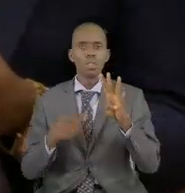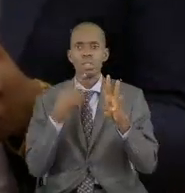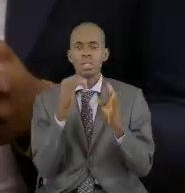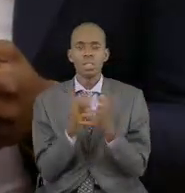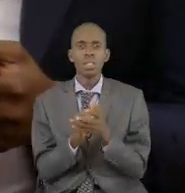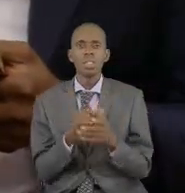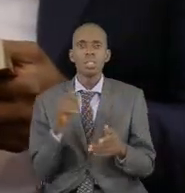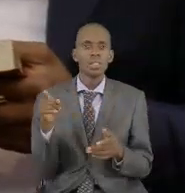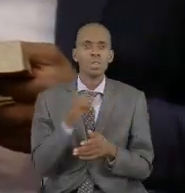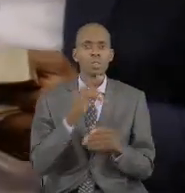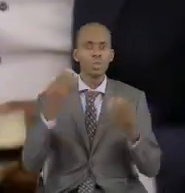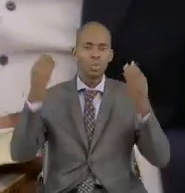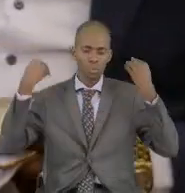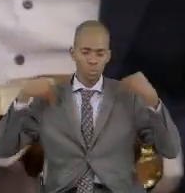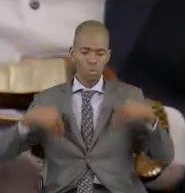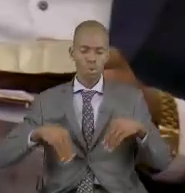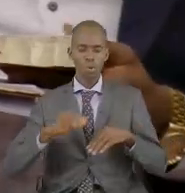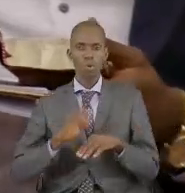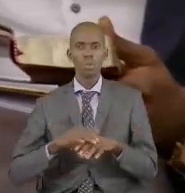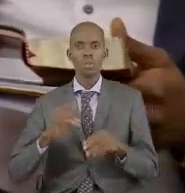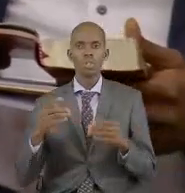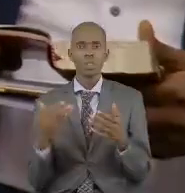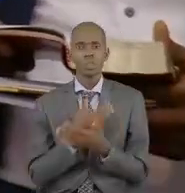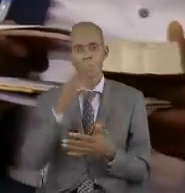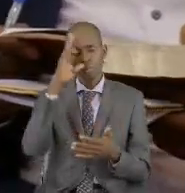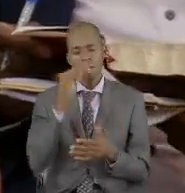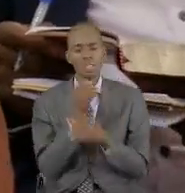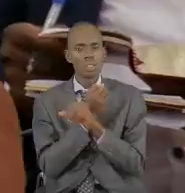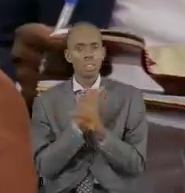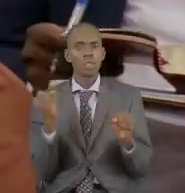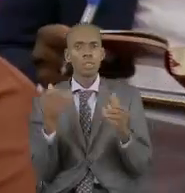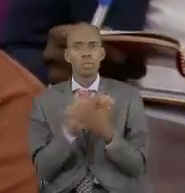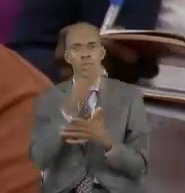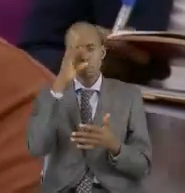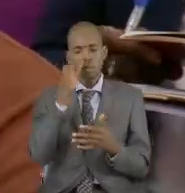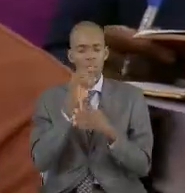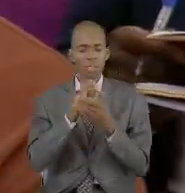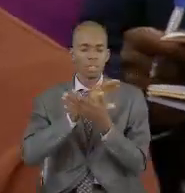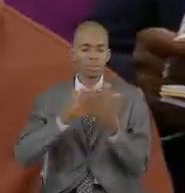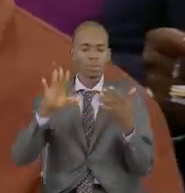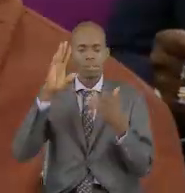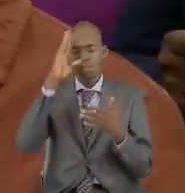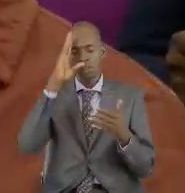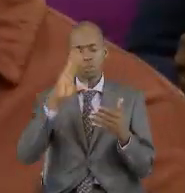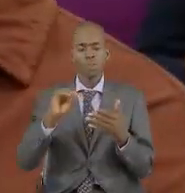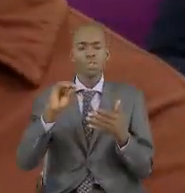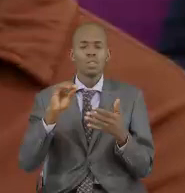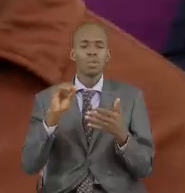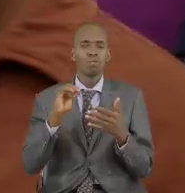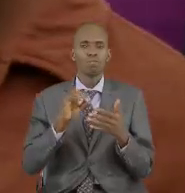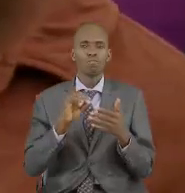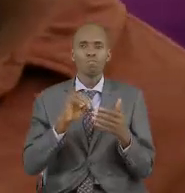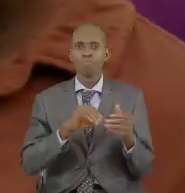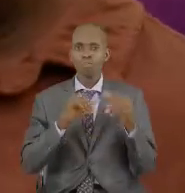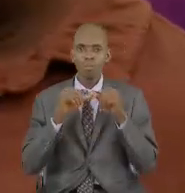on the new man, saved new man, sanctified new man, steadfast in the Lord new man, that